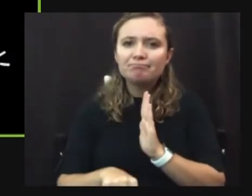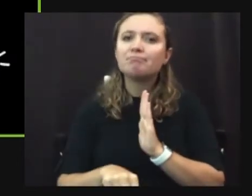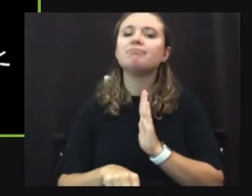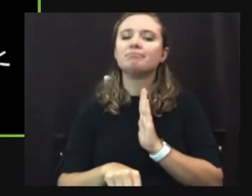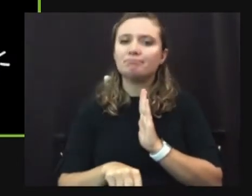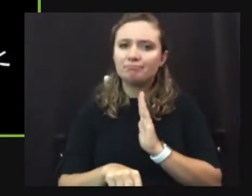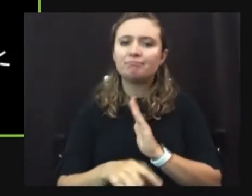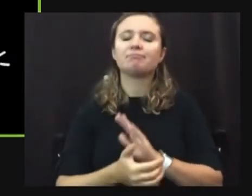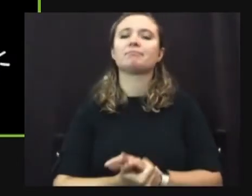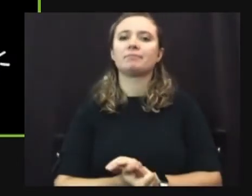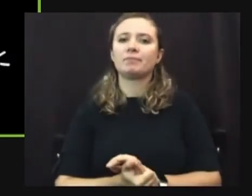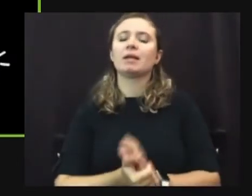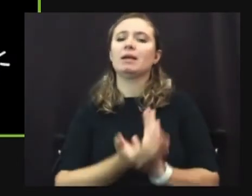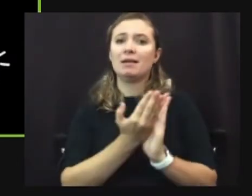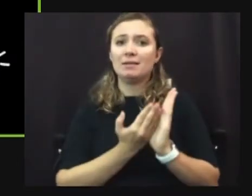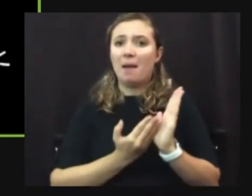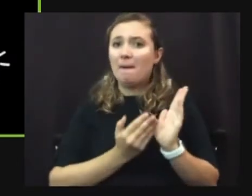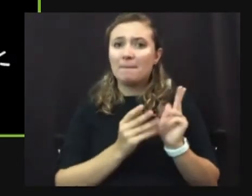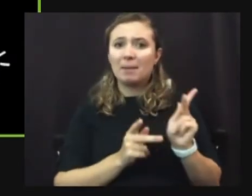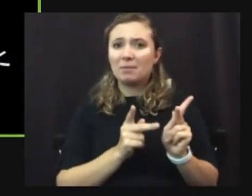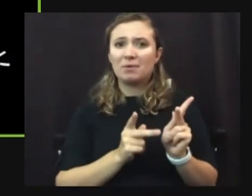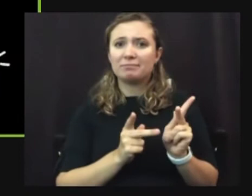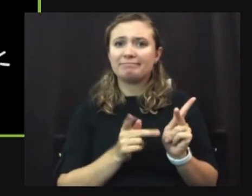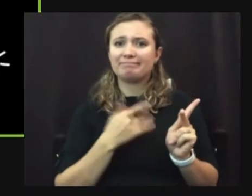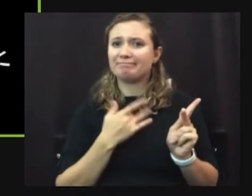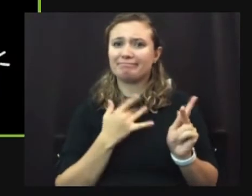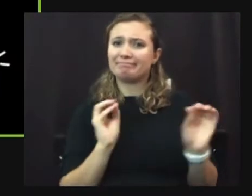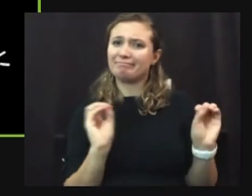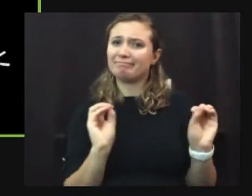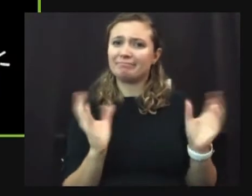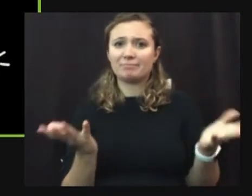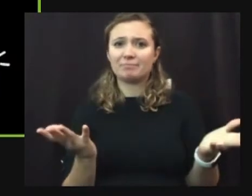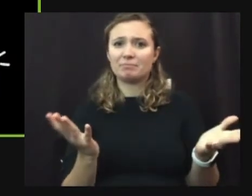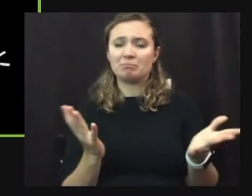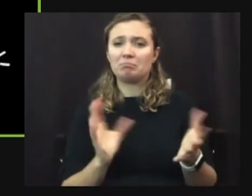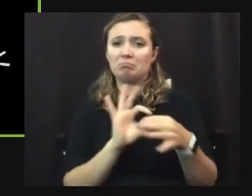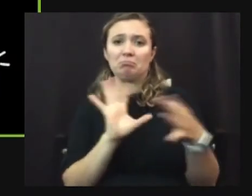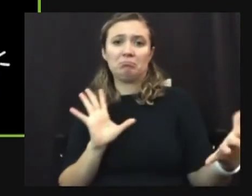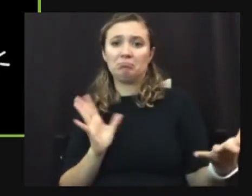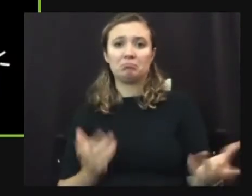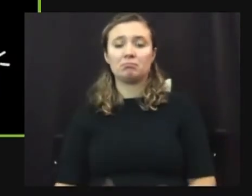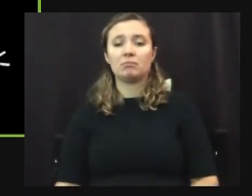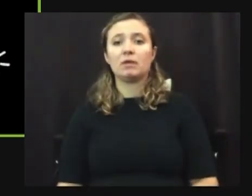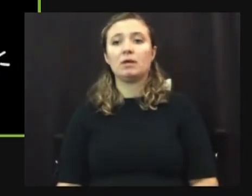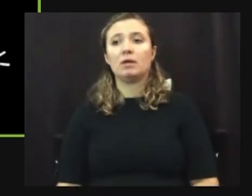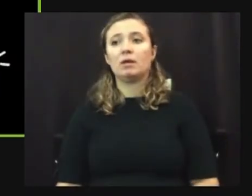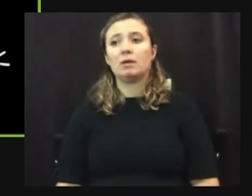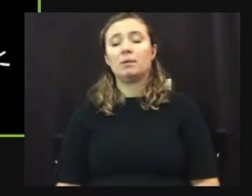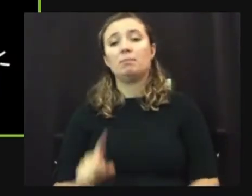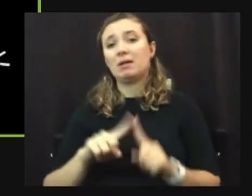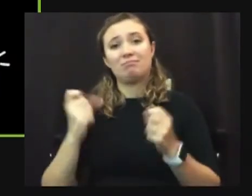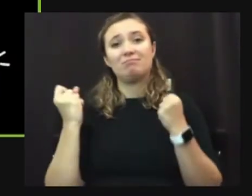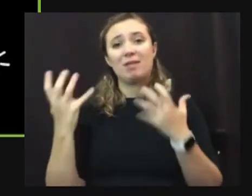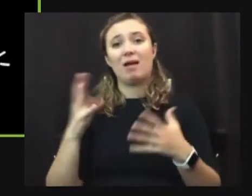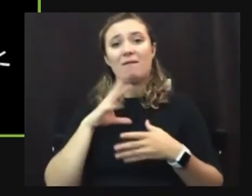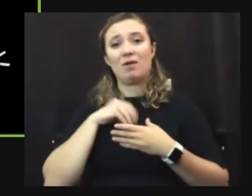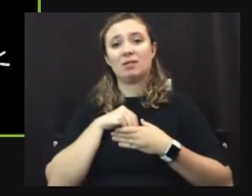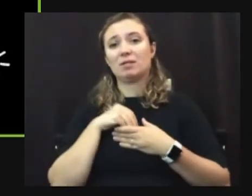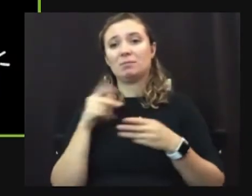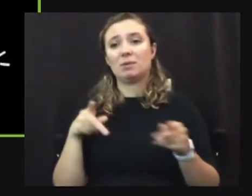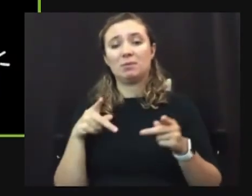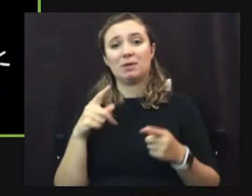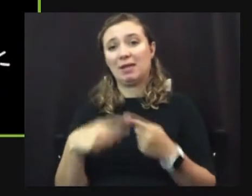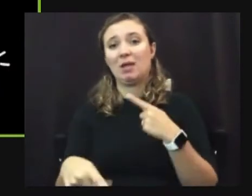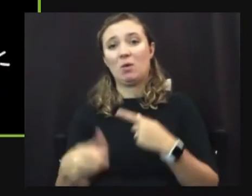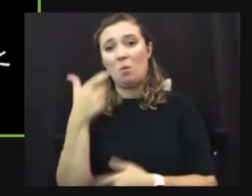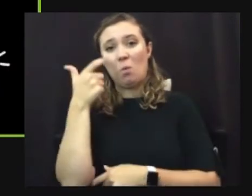And some people would feel nothing. You know, a lot of autistic people cannot even watch television at all, or the